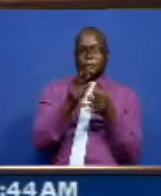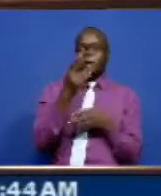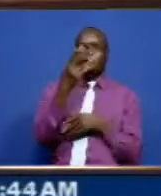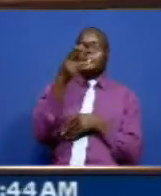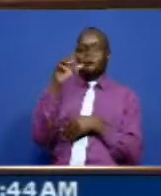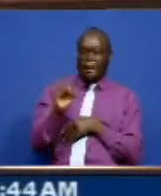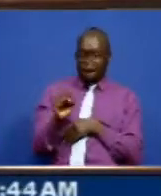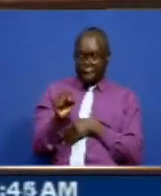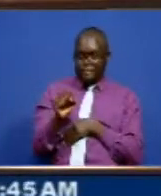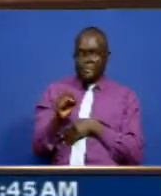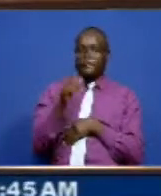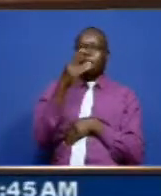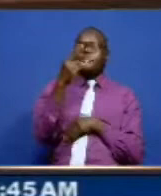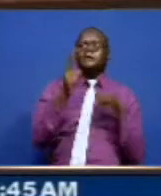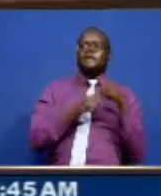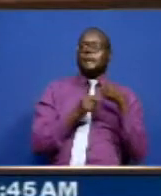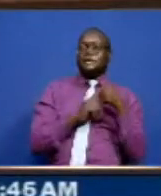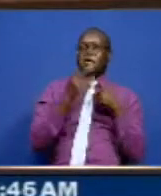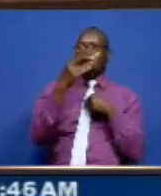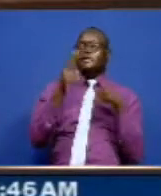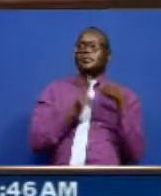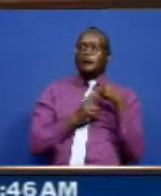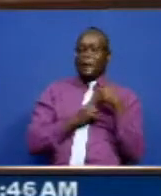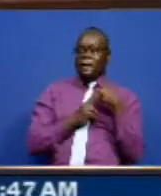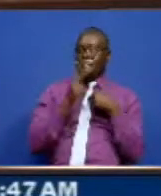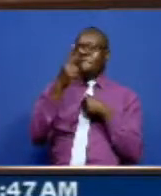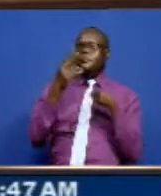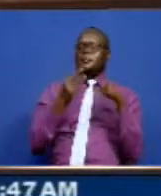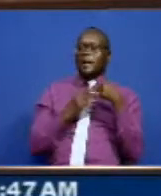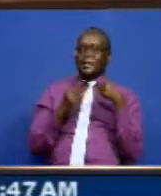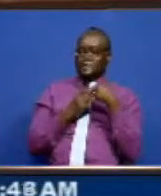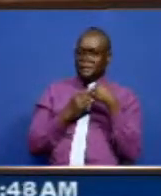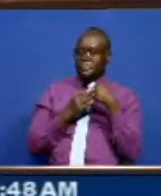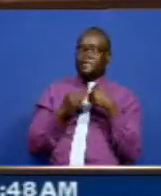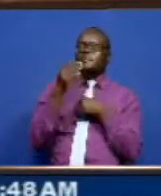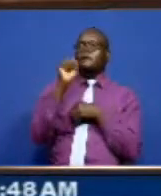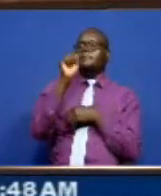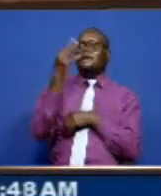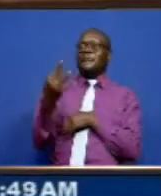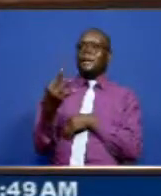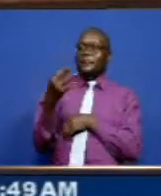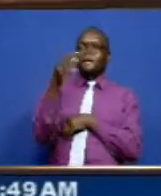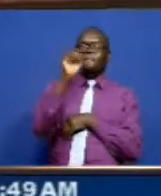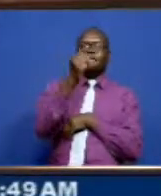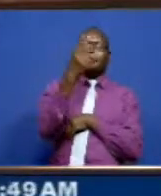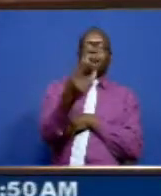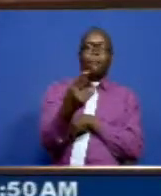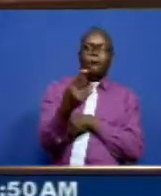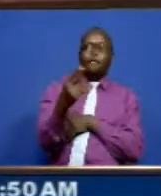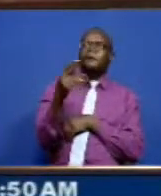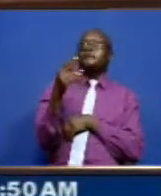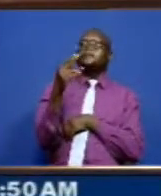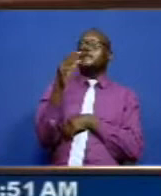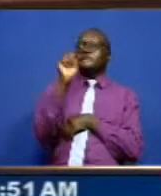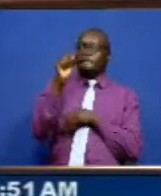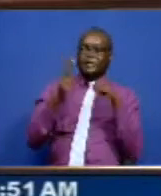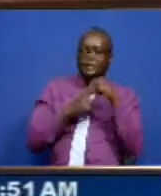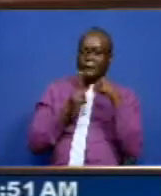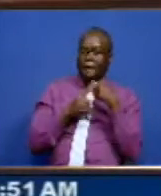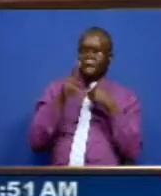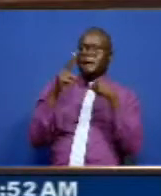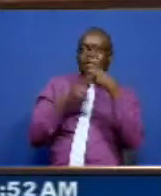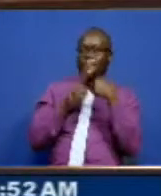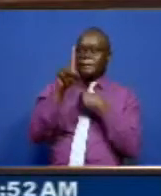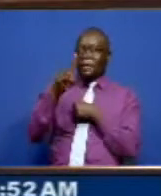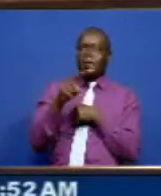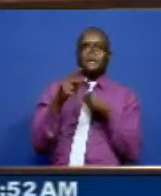45, 46, 47, 48, 53, 54, 57, 71,